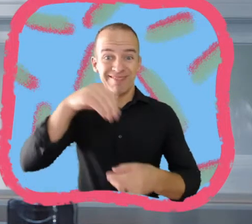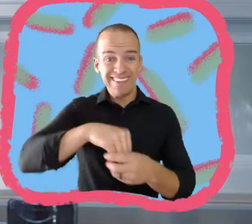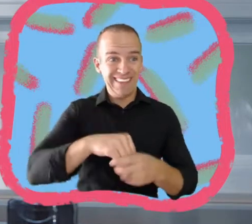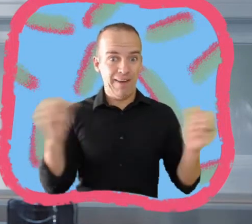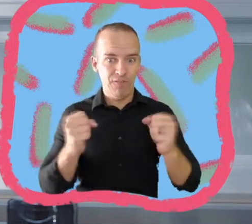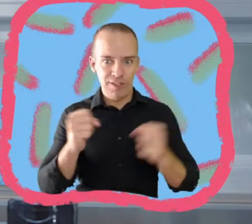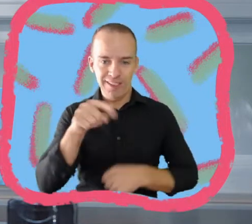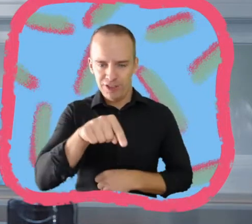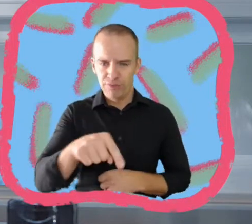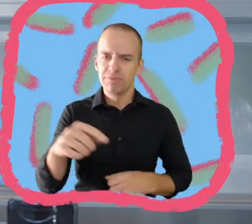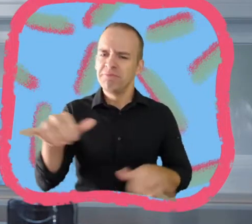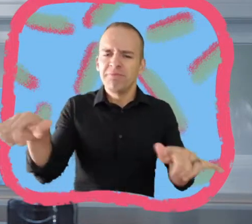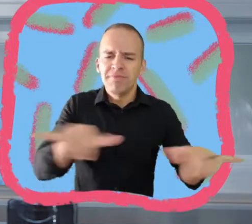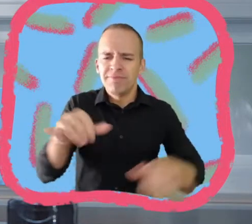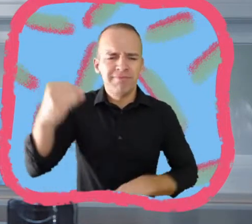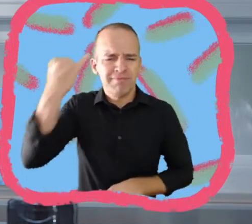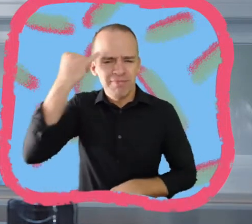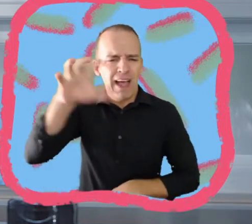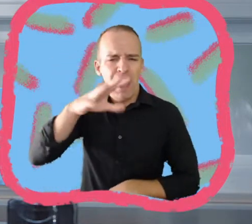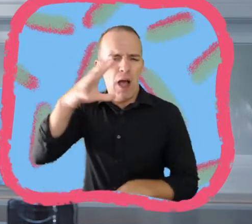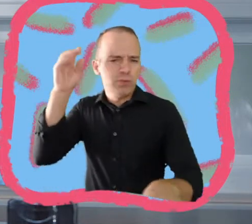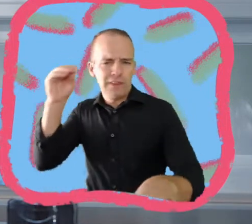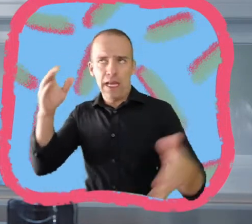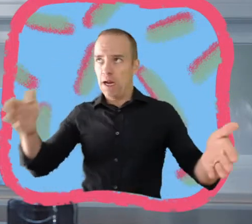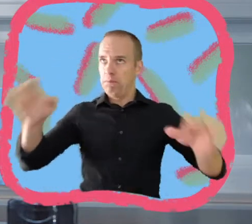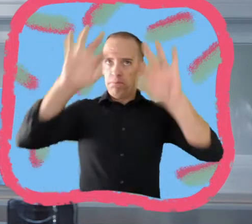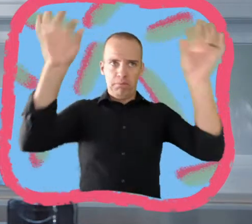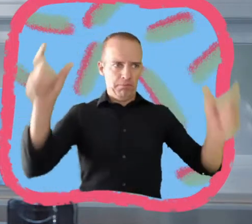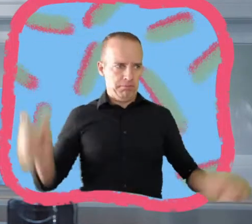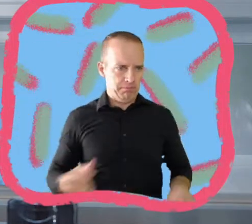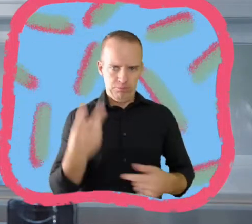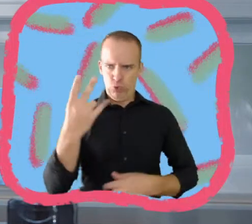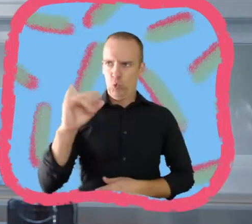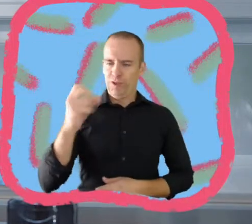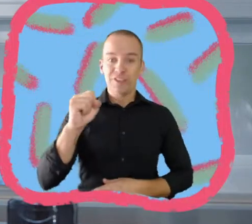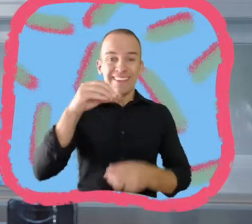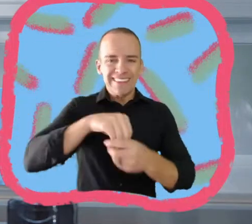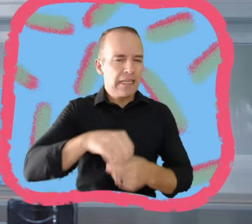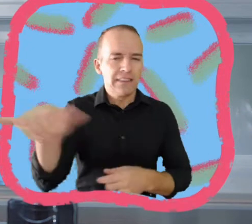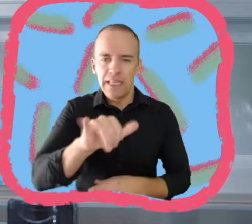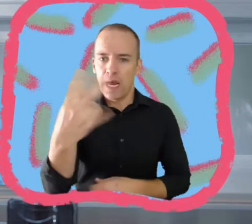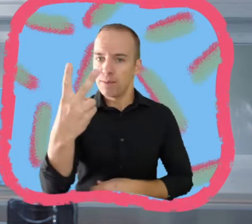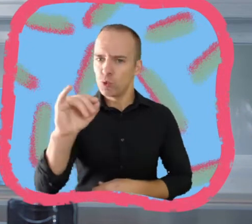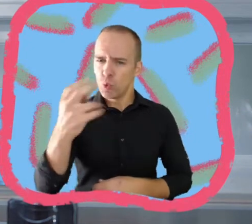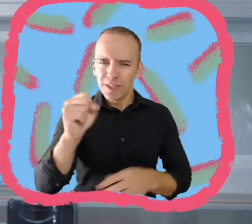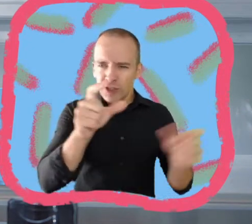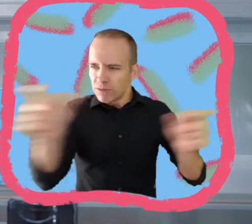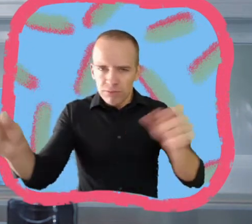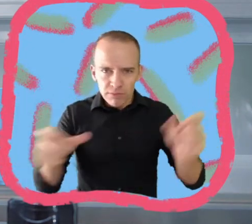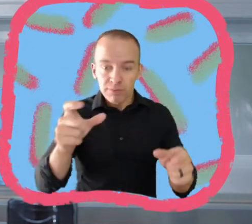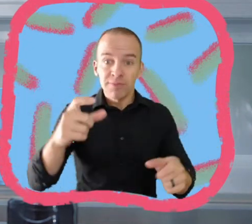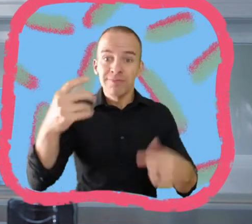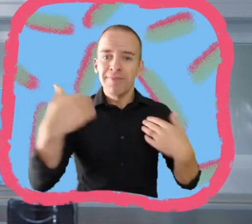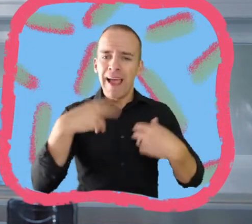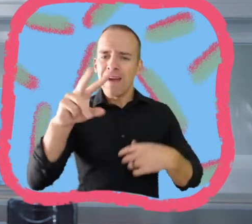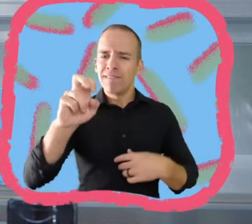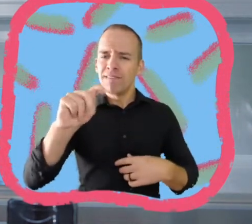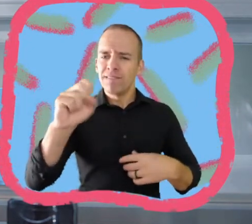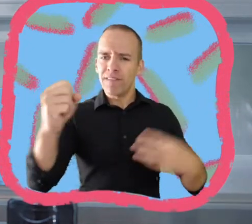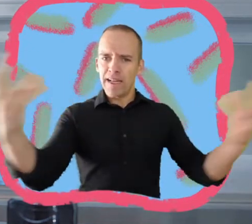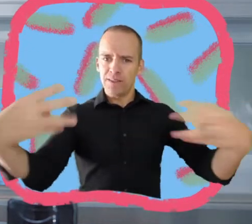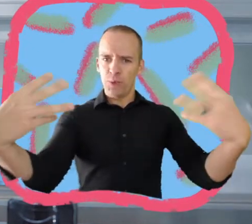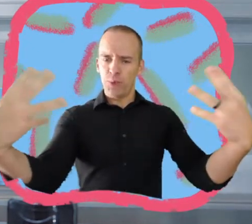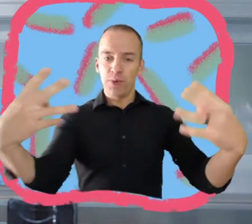Now, just like the exterior, the inside of your fridge also needs to have enough space for air to circulate. So it's important to not block the